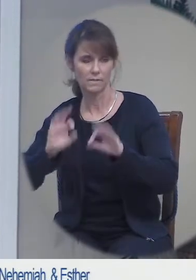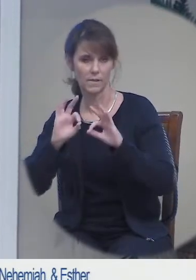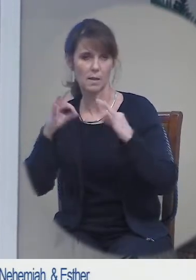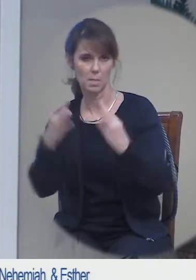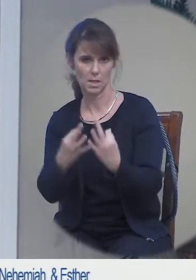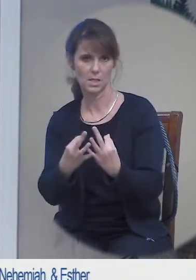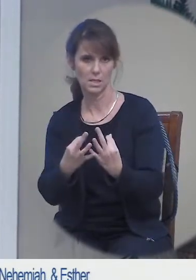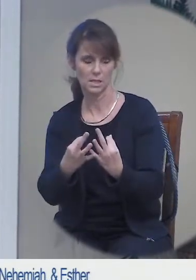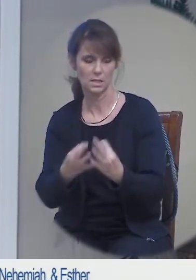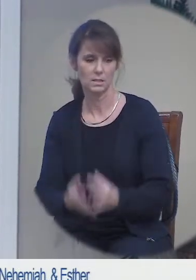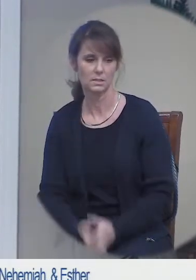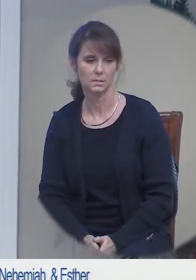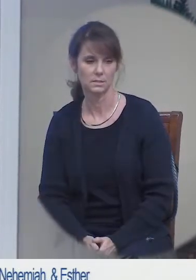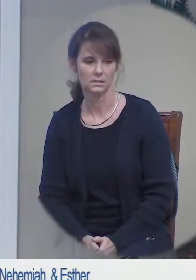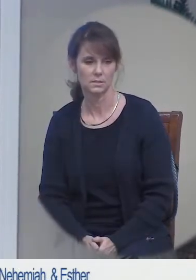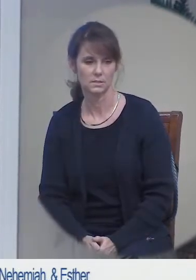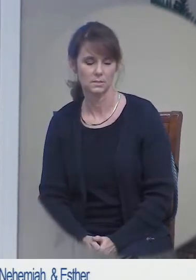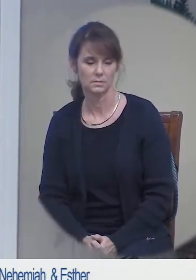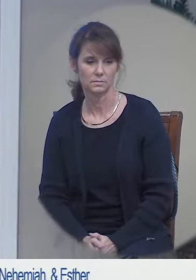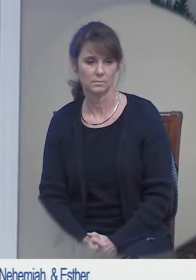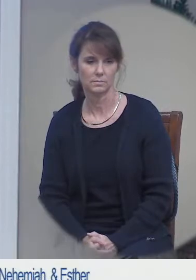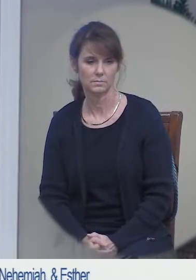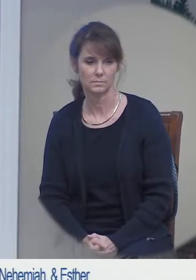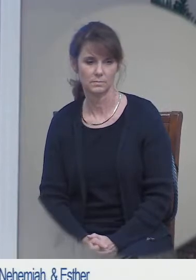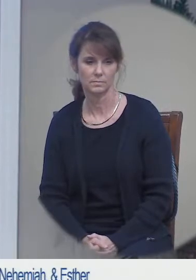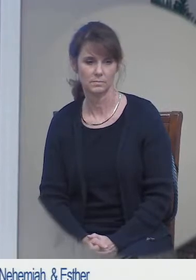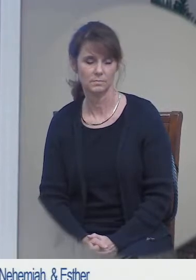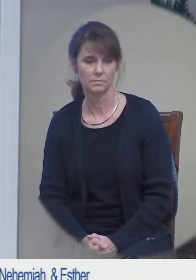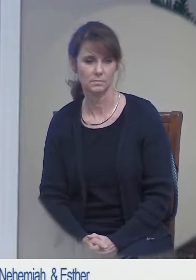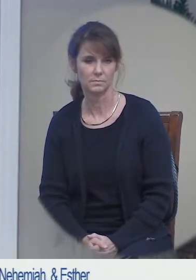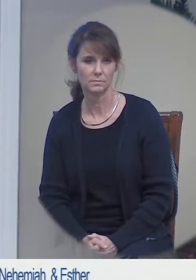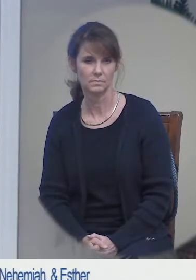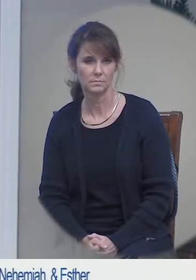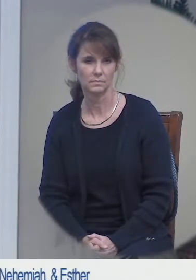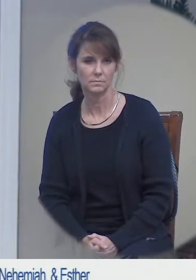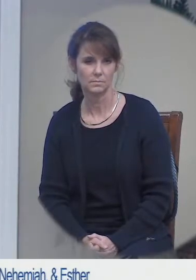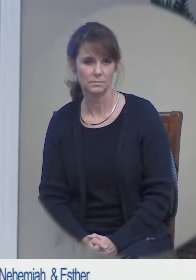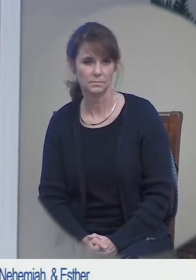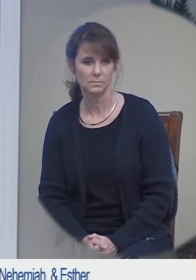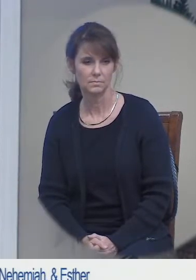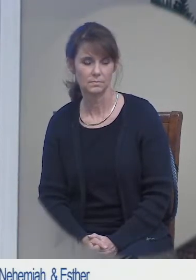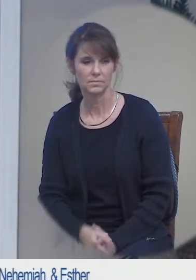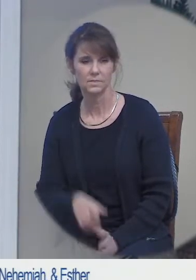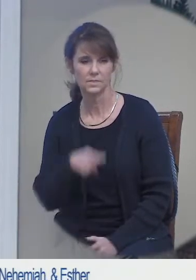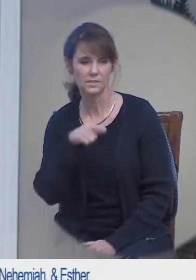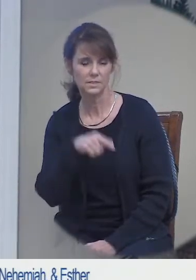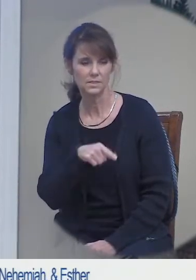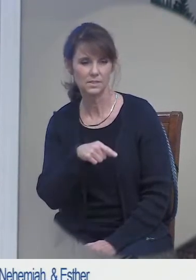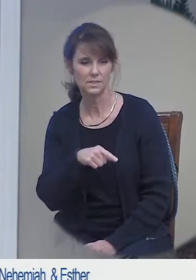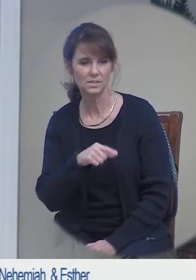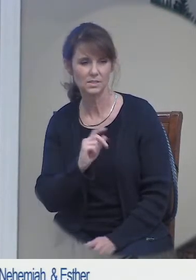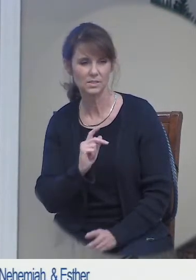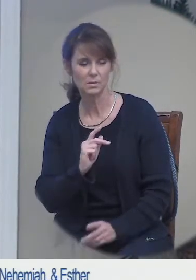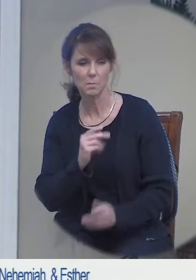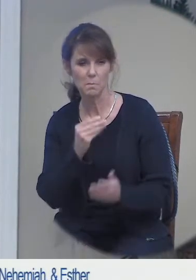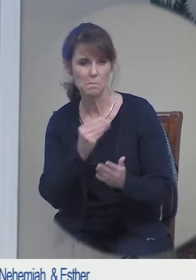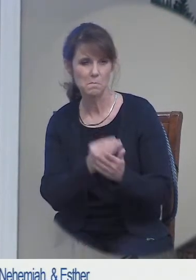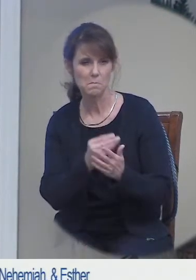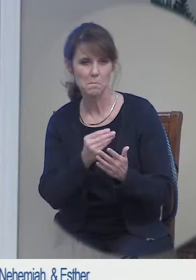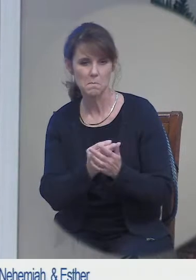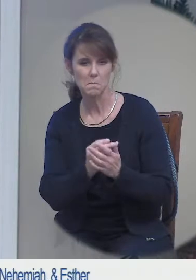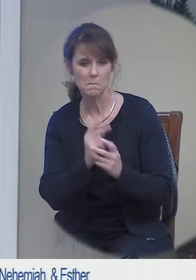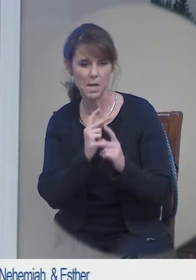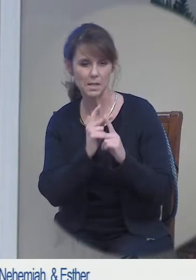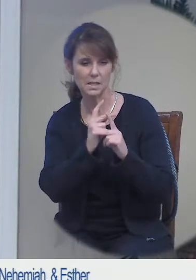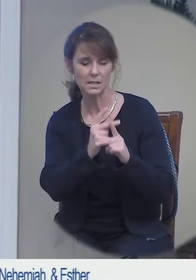As I mentioned before, this idea of this predatory lending, we kind of see that in our culture, don't we?